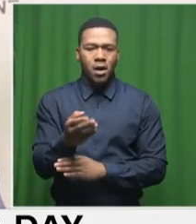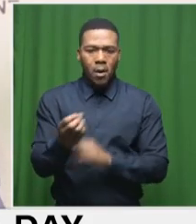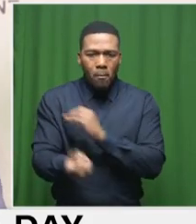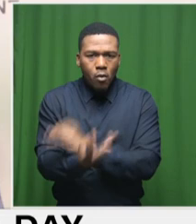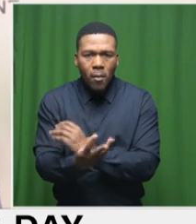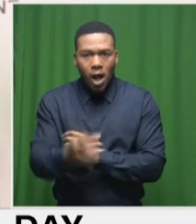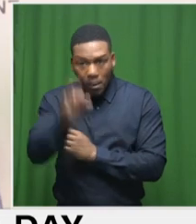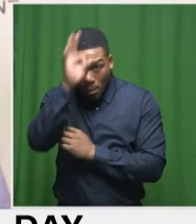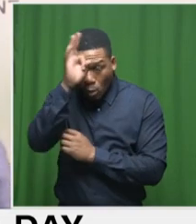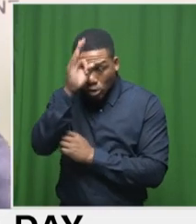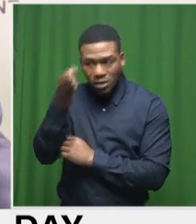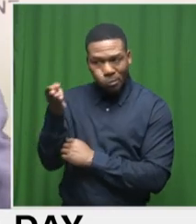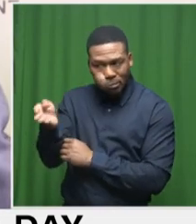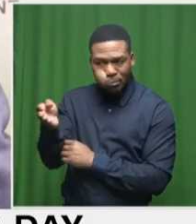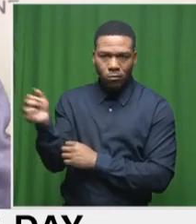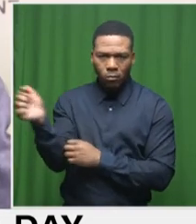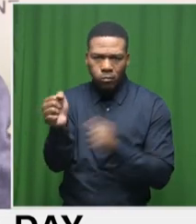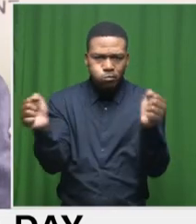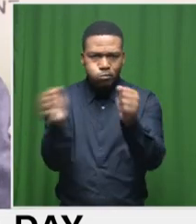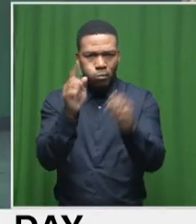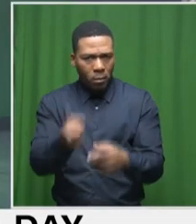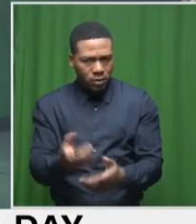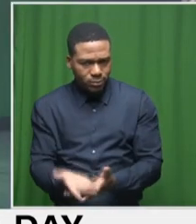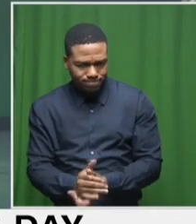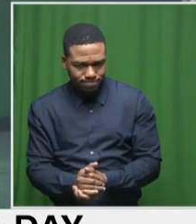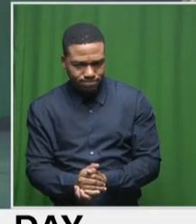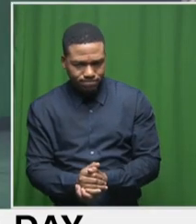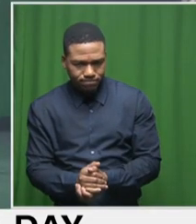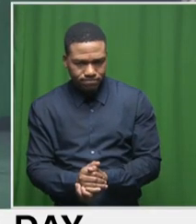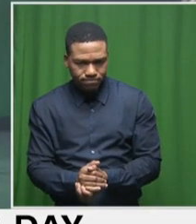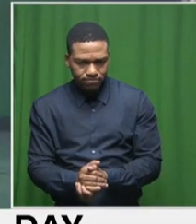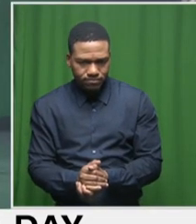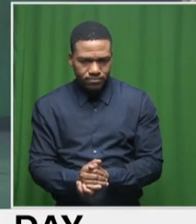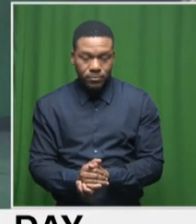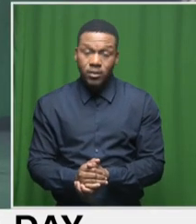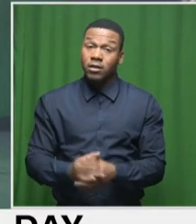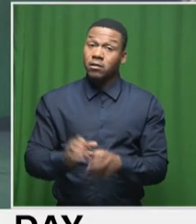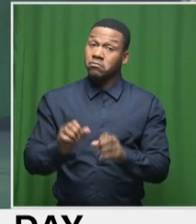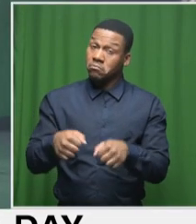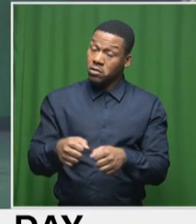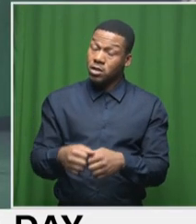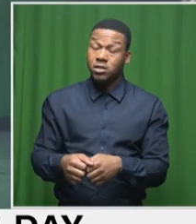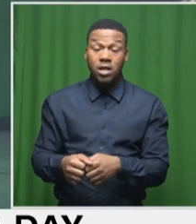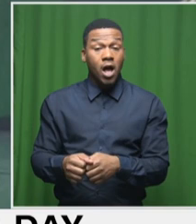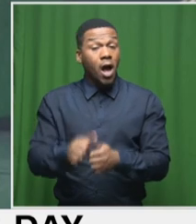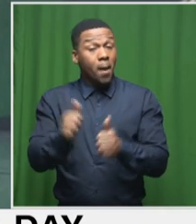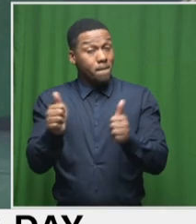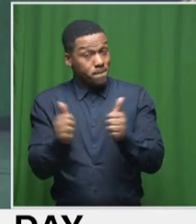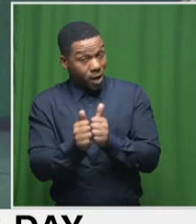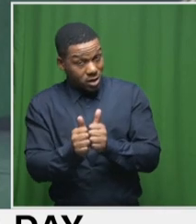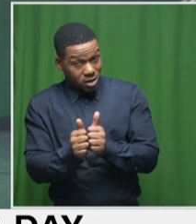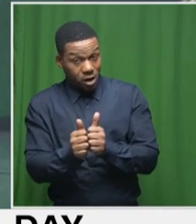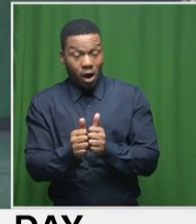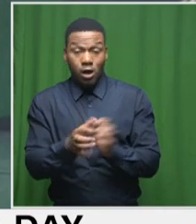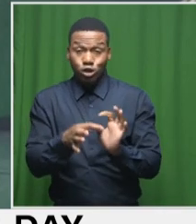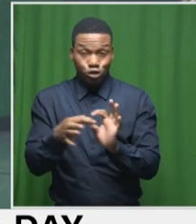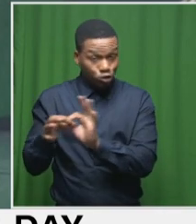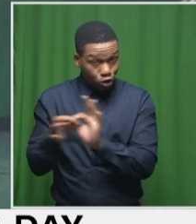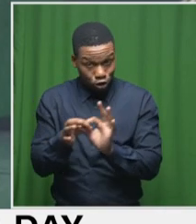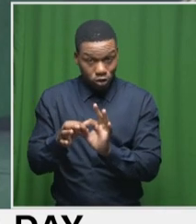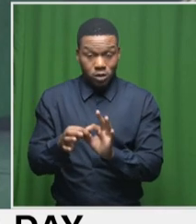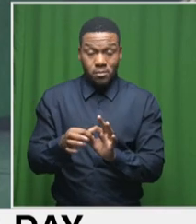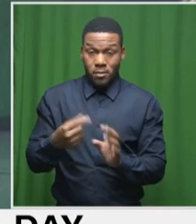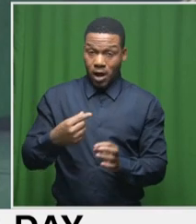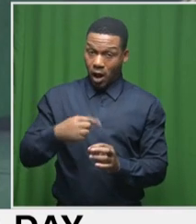no police visibility? In 30 seconds, ma'am. Our partnership with the tourist department, I think, has yielded the result.